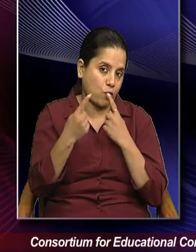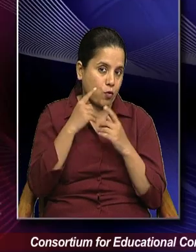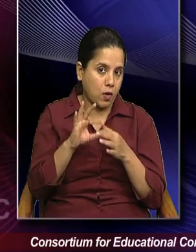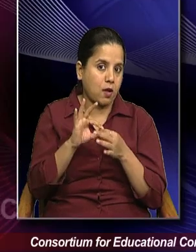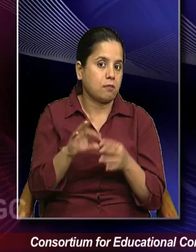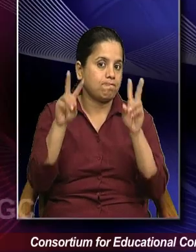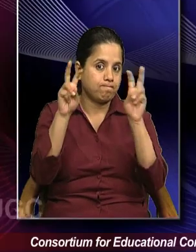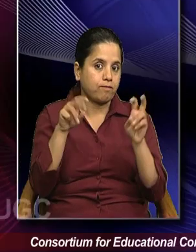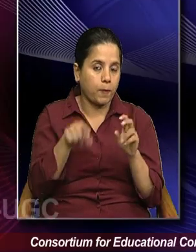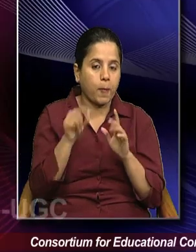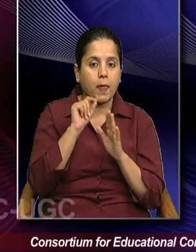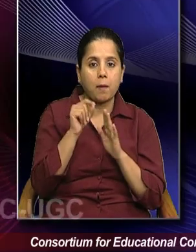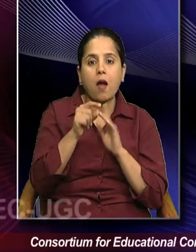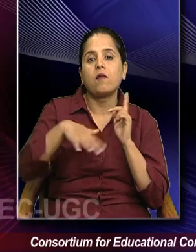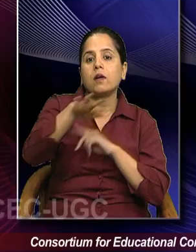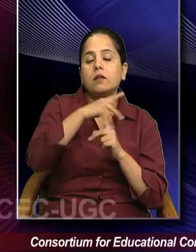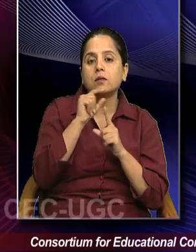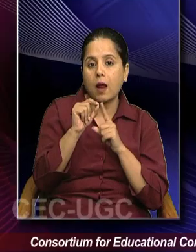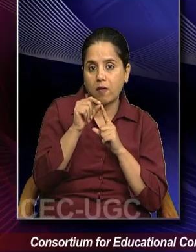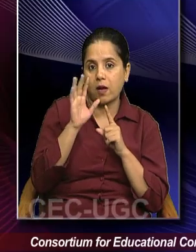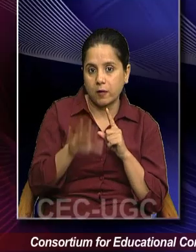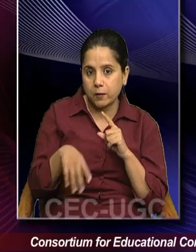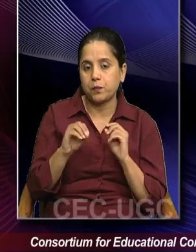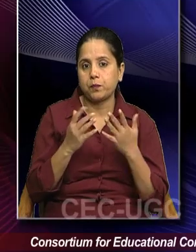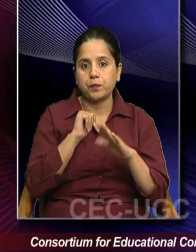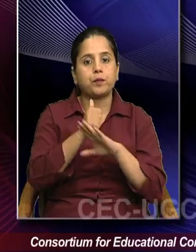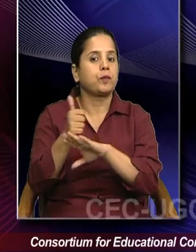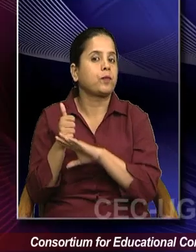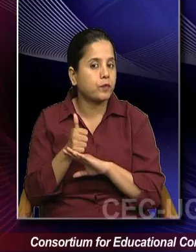heading, private space startups. A lot of